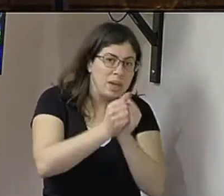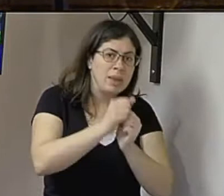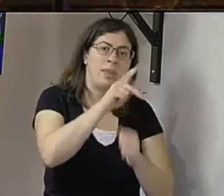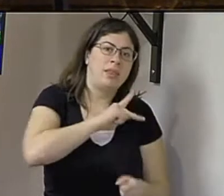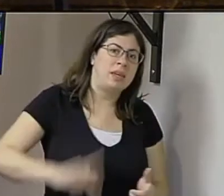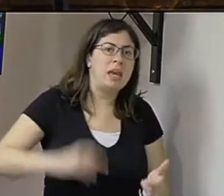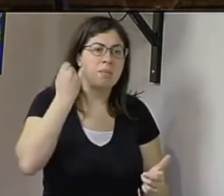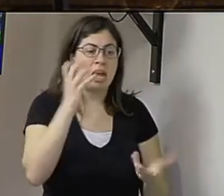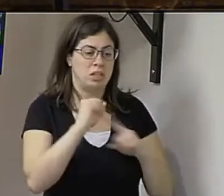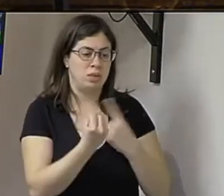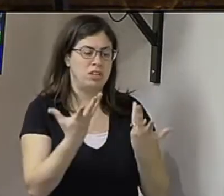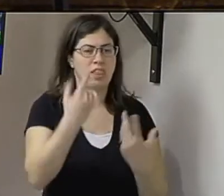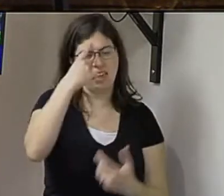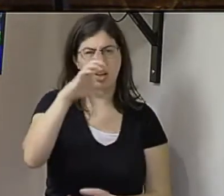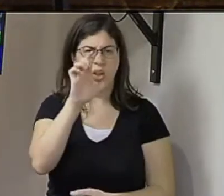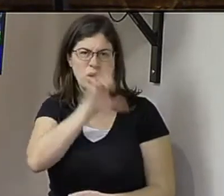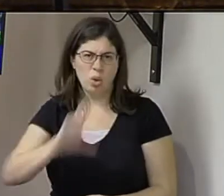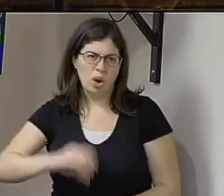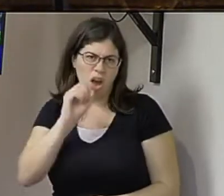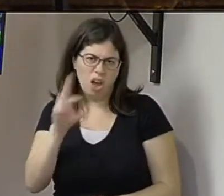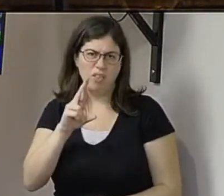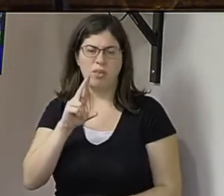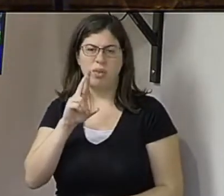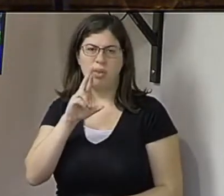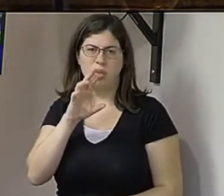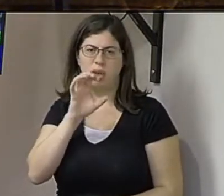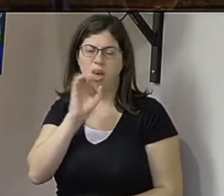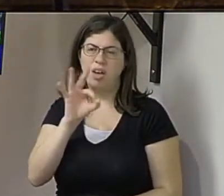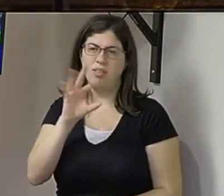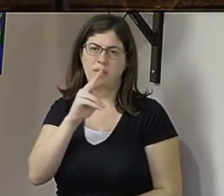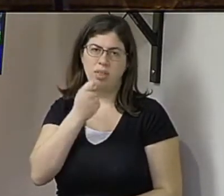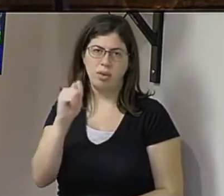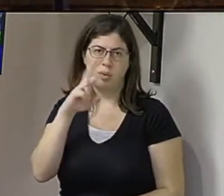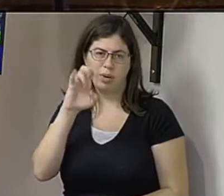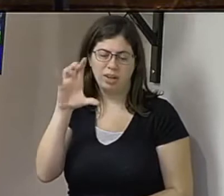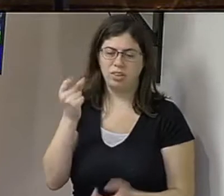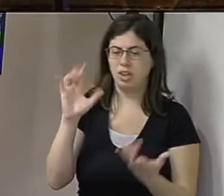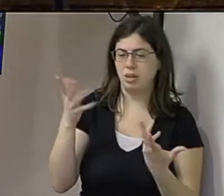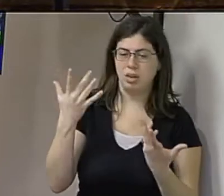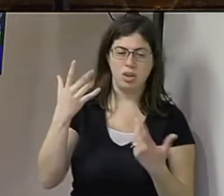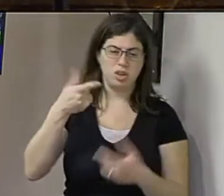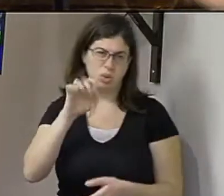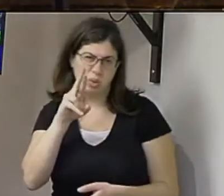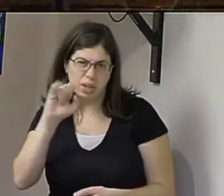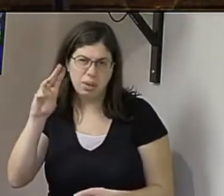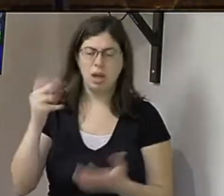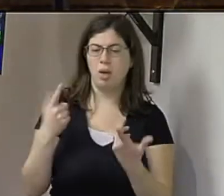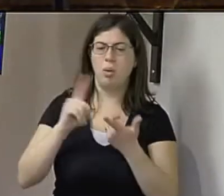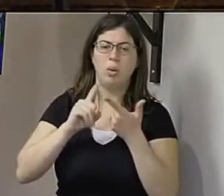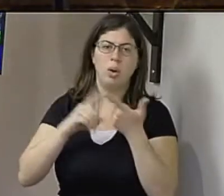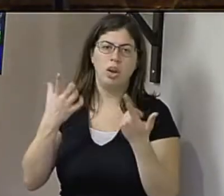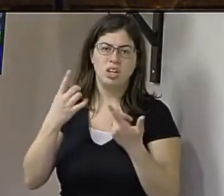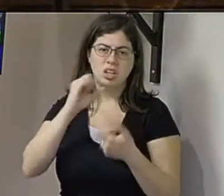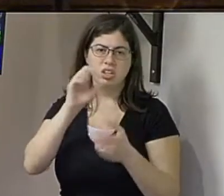you can imagine like from Lord of the Rings, you know, Grima, the guy who's kind of whispering into the king's ear, right? Or in Star Wars, right? The Jabba the Hutt's palace. And there's all these